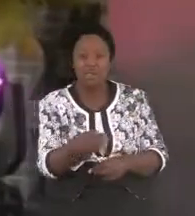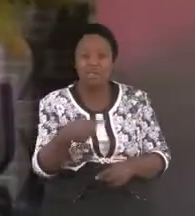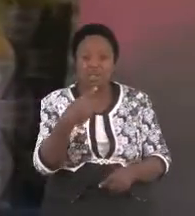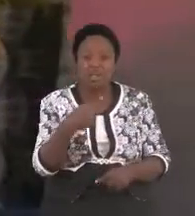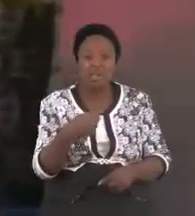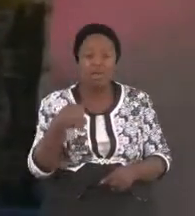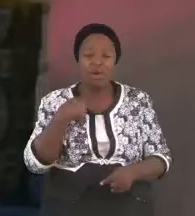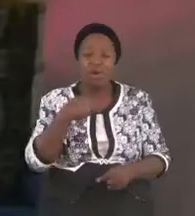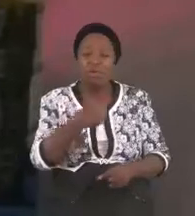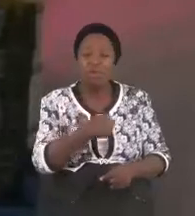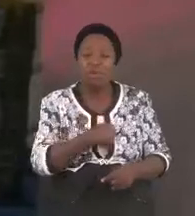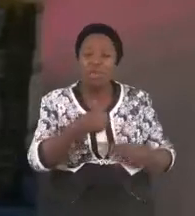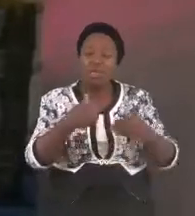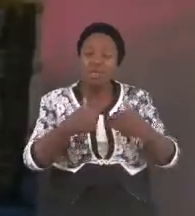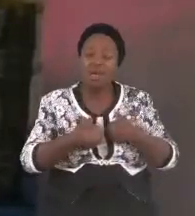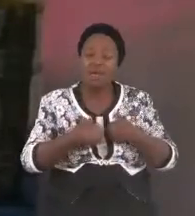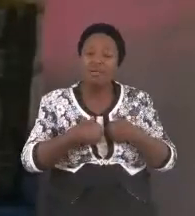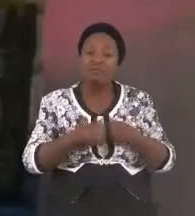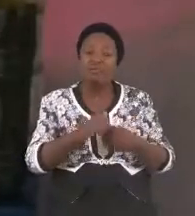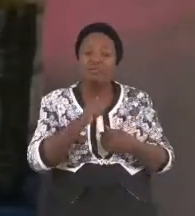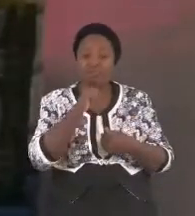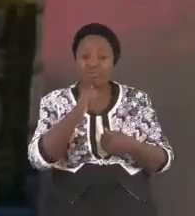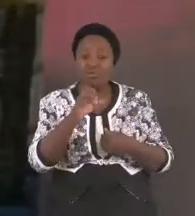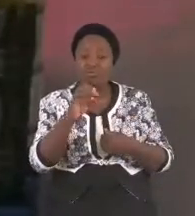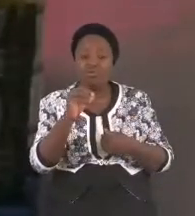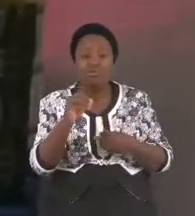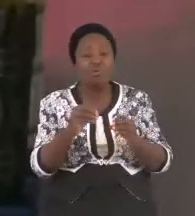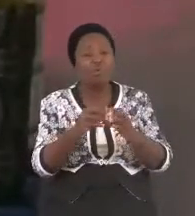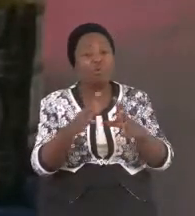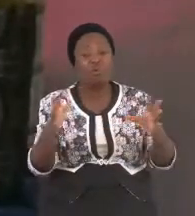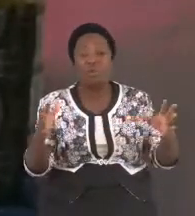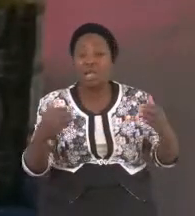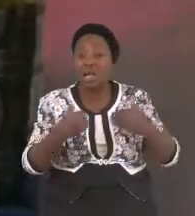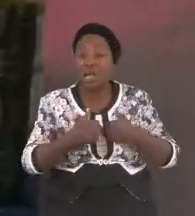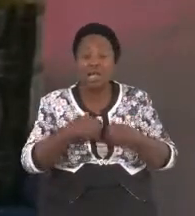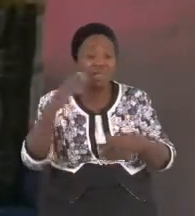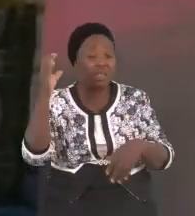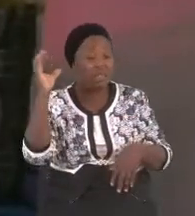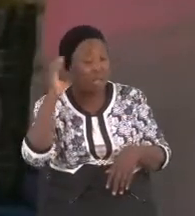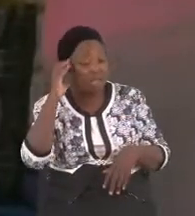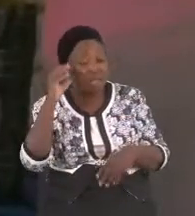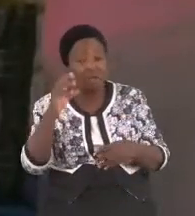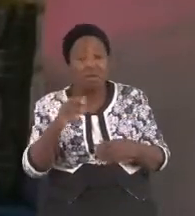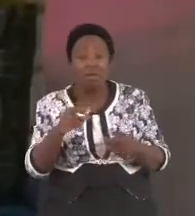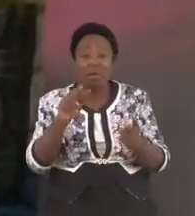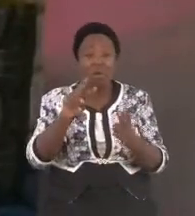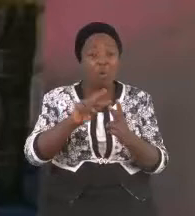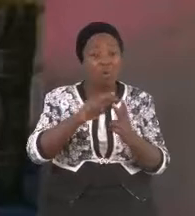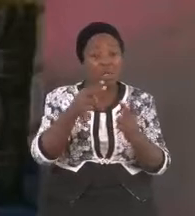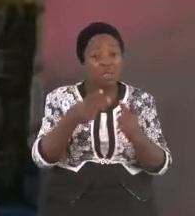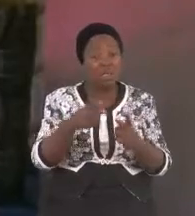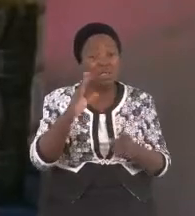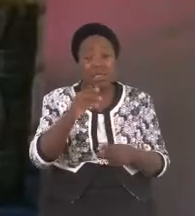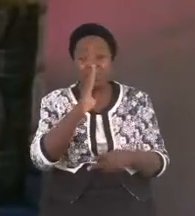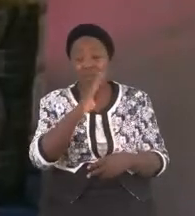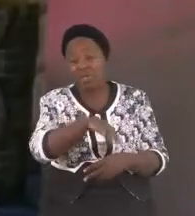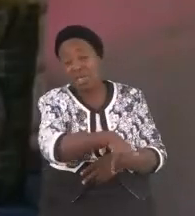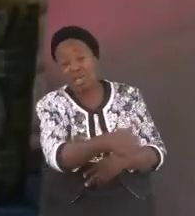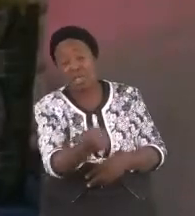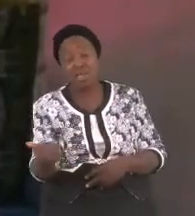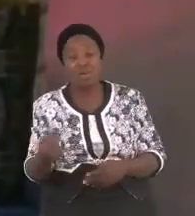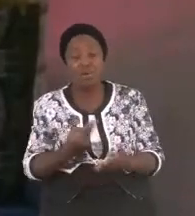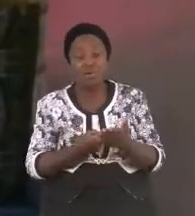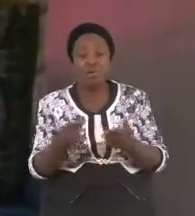not so much as heard whether there be any Holy Ghost. They were